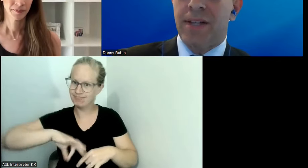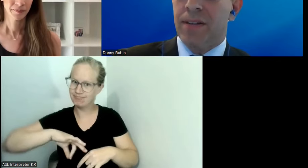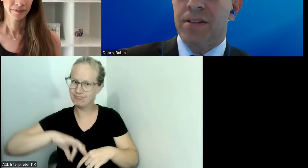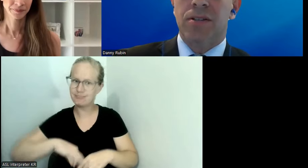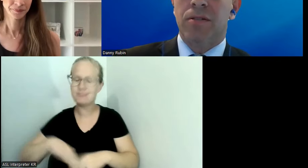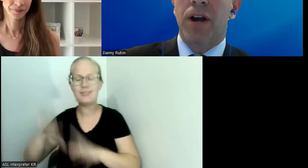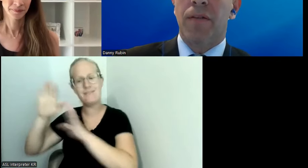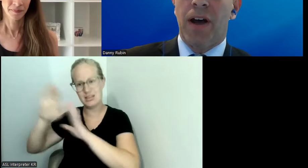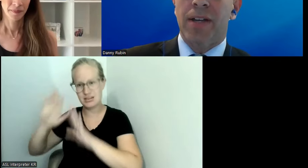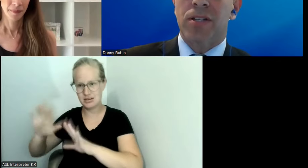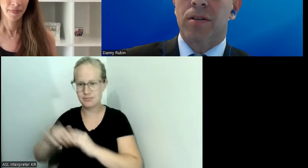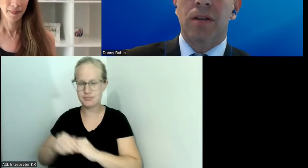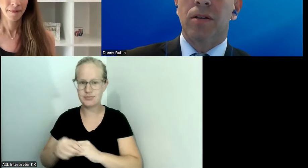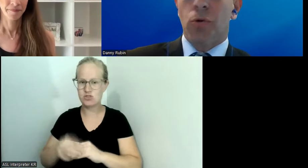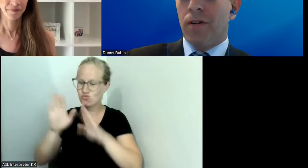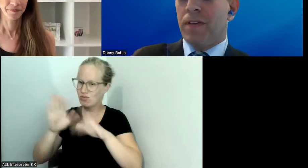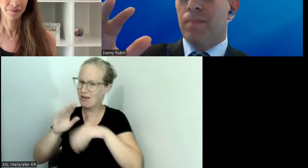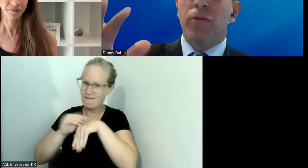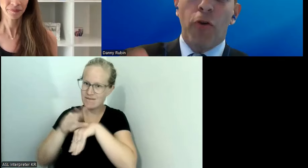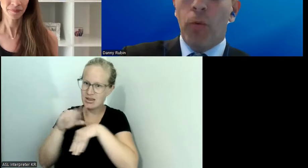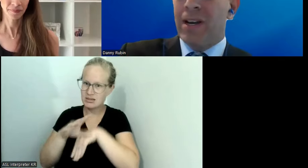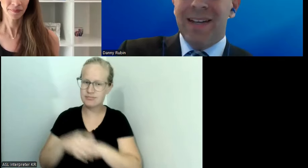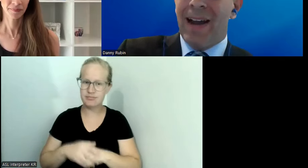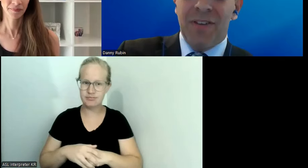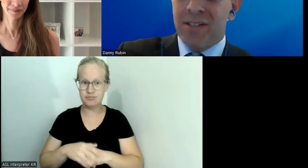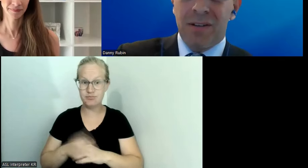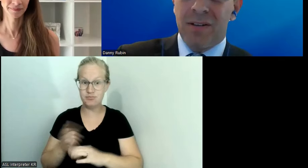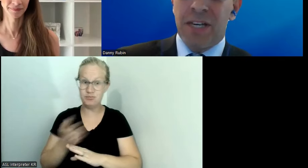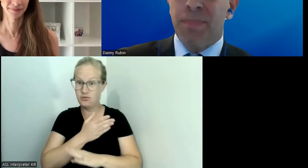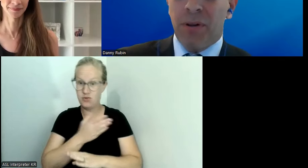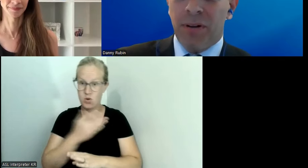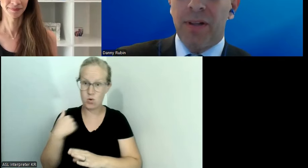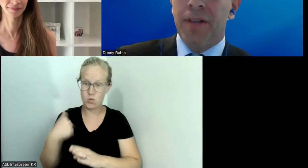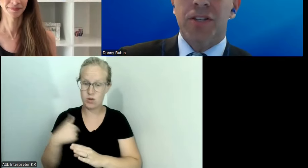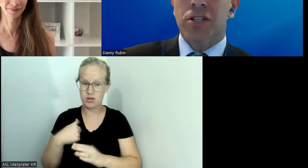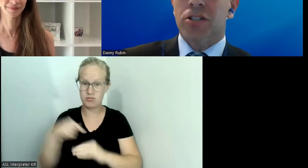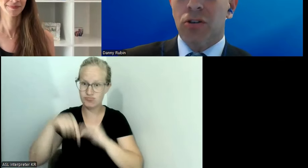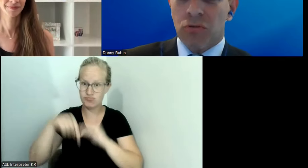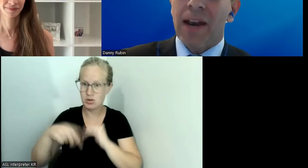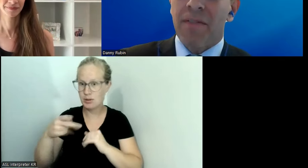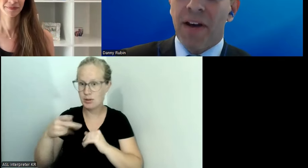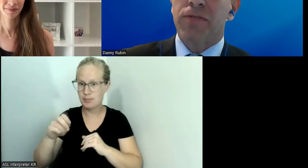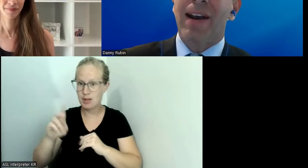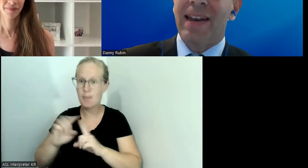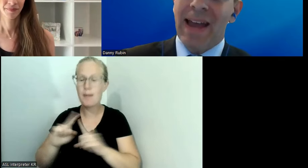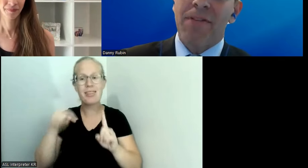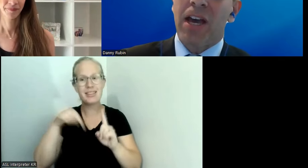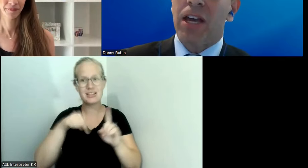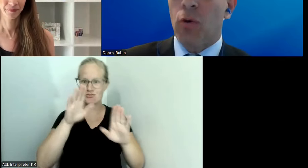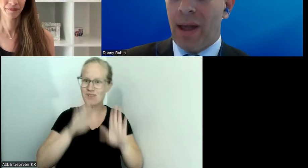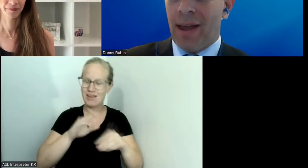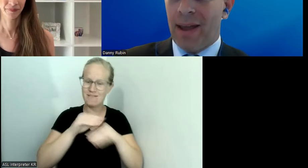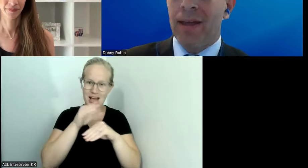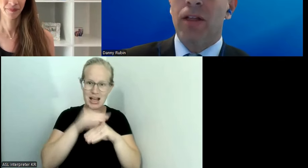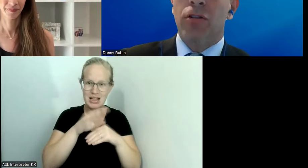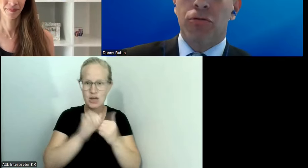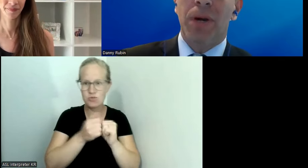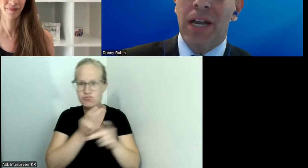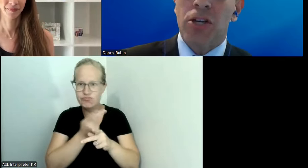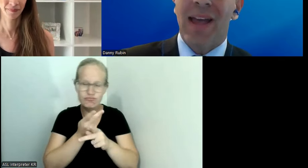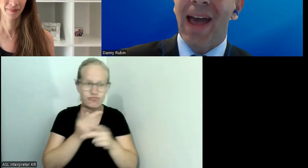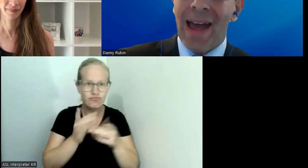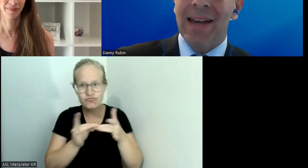Fantastic. This is great advice. Sort of even before we dive into people, this is just great advice for how to navigate your way